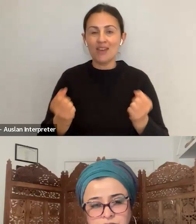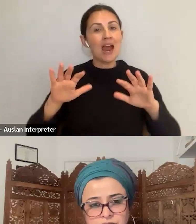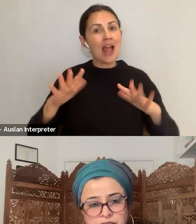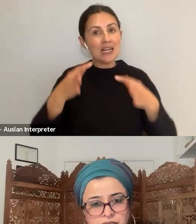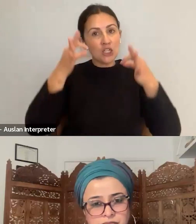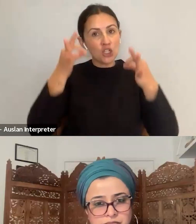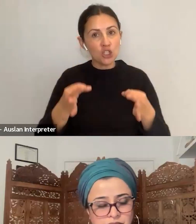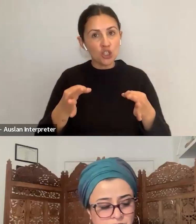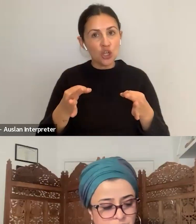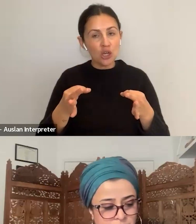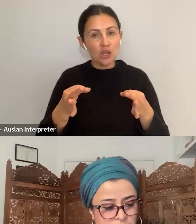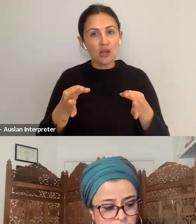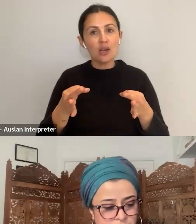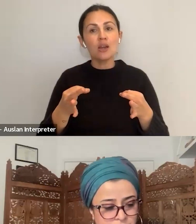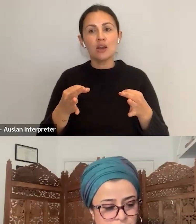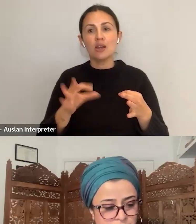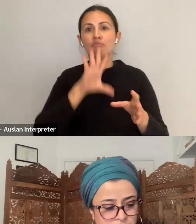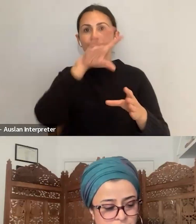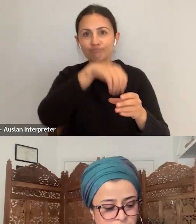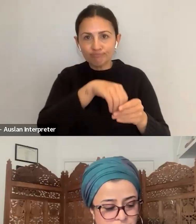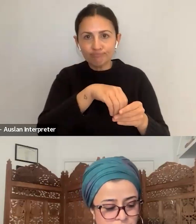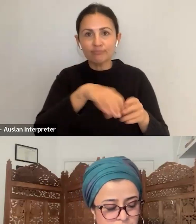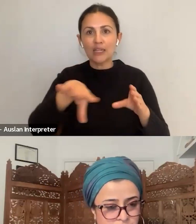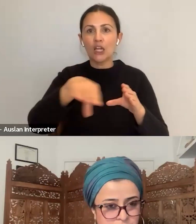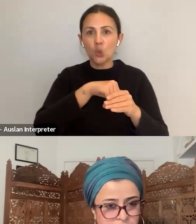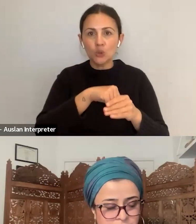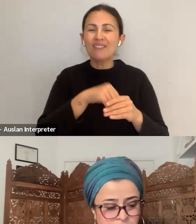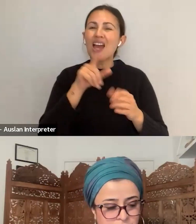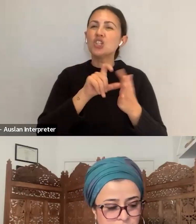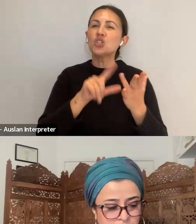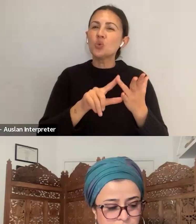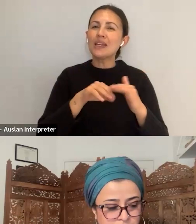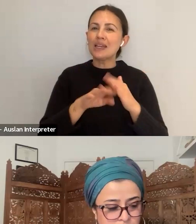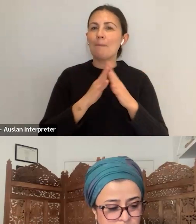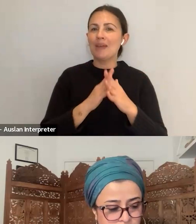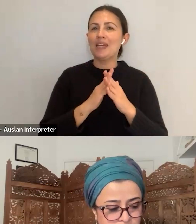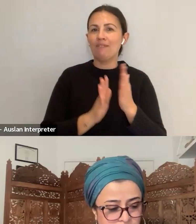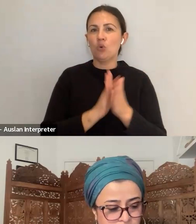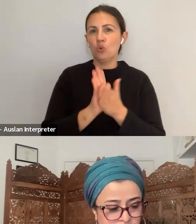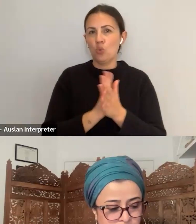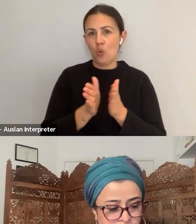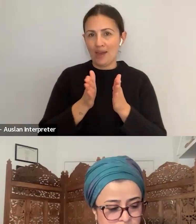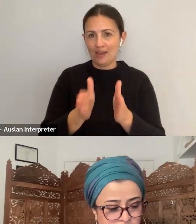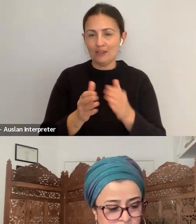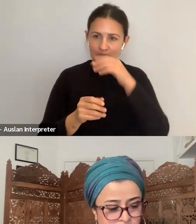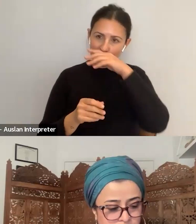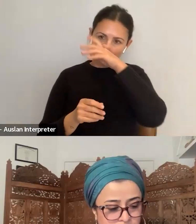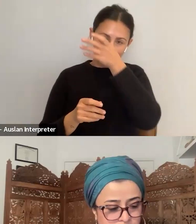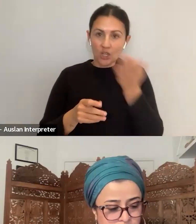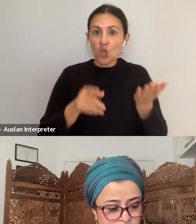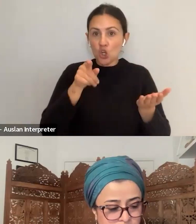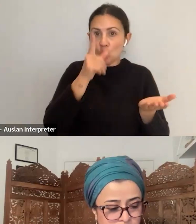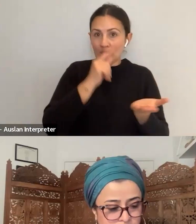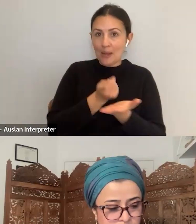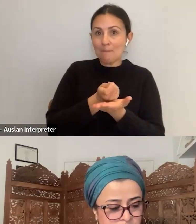make are actually implemented in a really sustainable and meaningful way? And one of the ways that you can do that is to pay First Nations people to